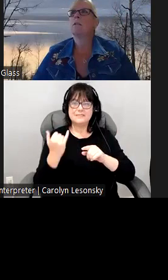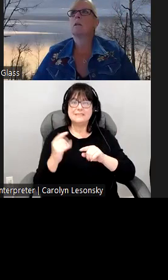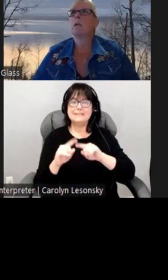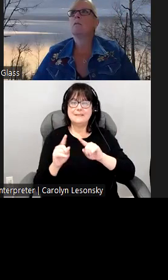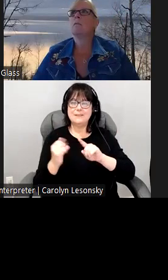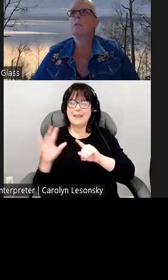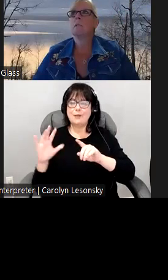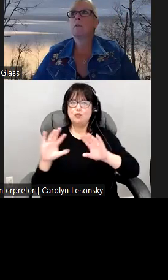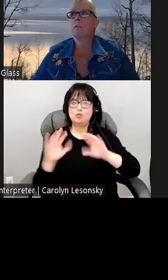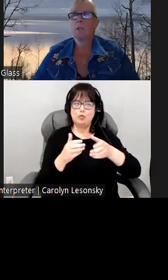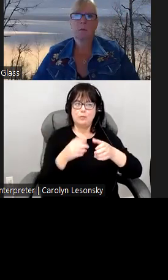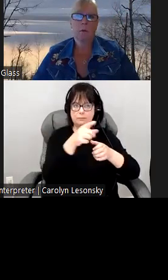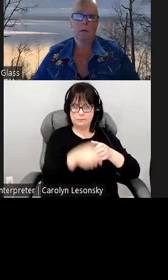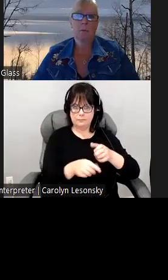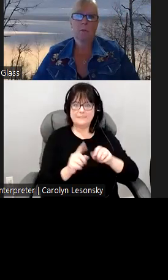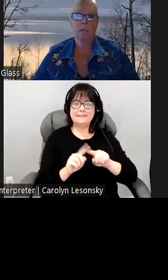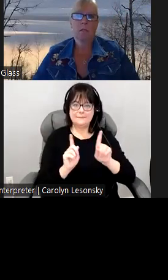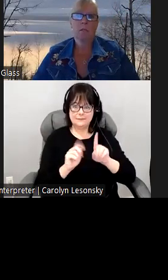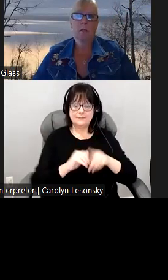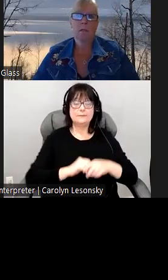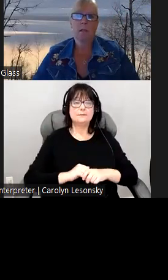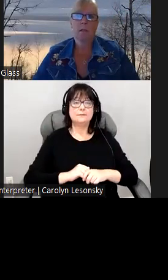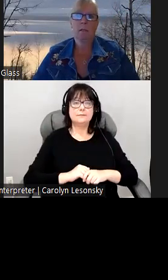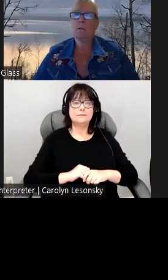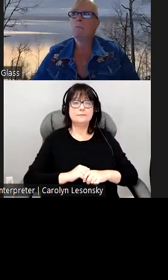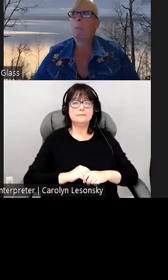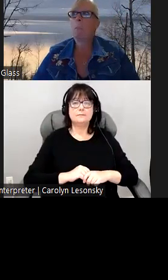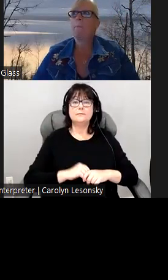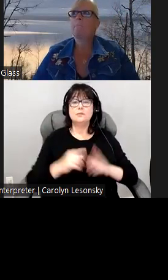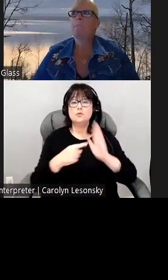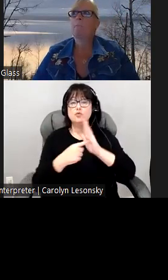again, just a quick piece of information about how the percentage is calculated here.